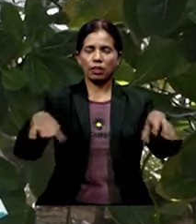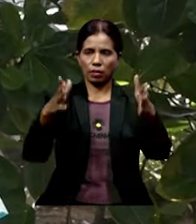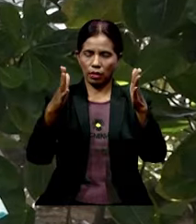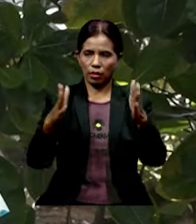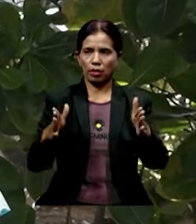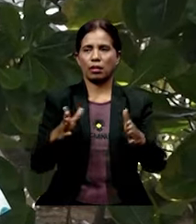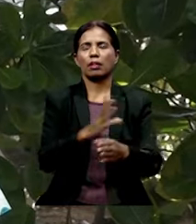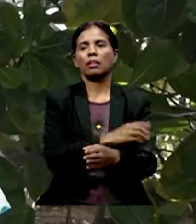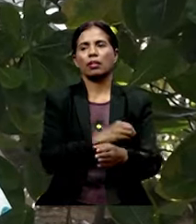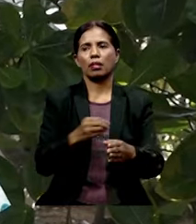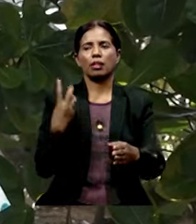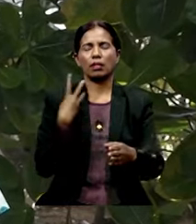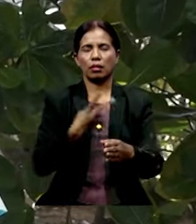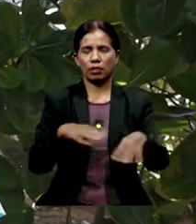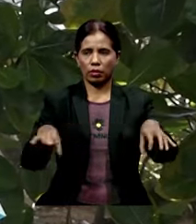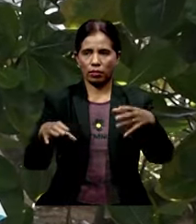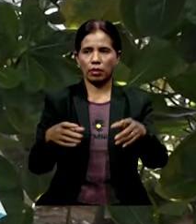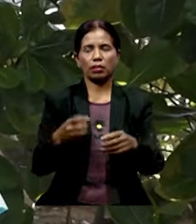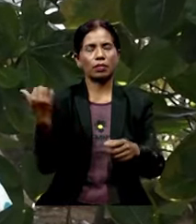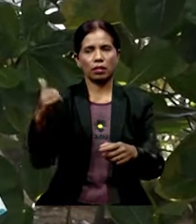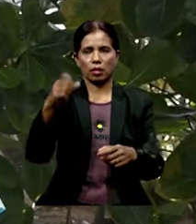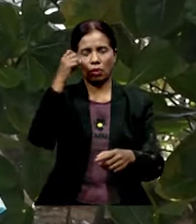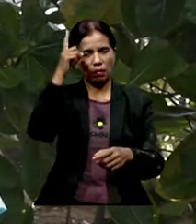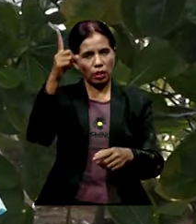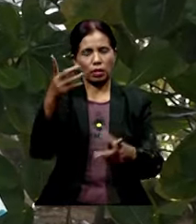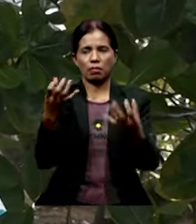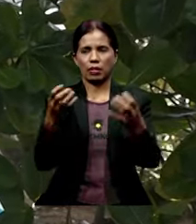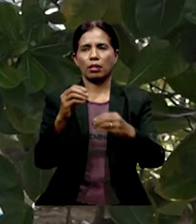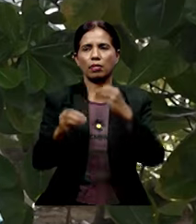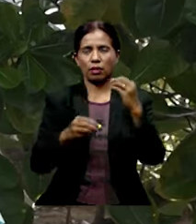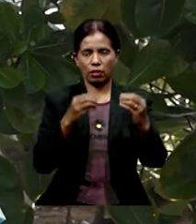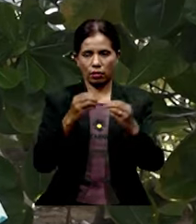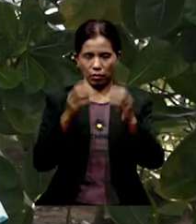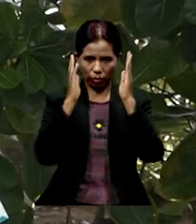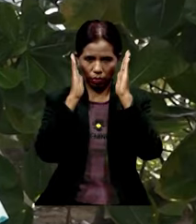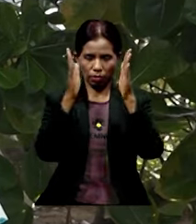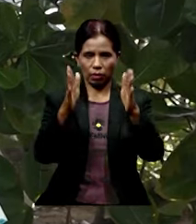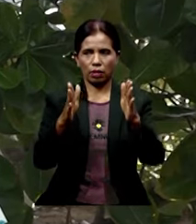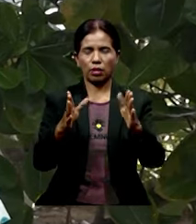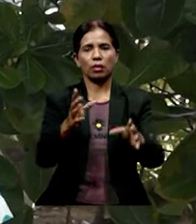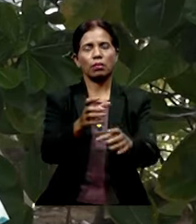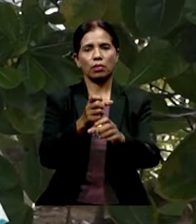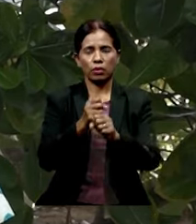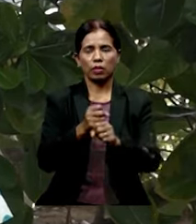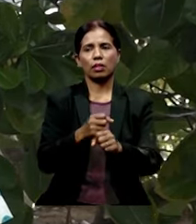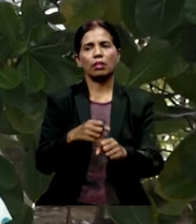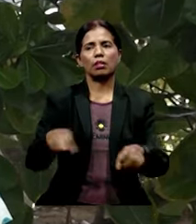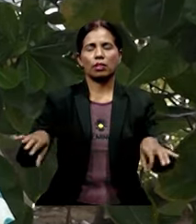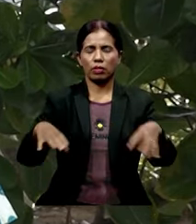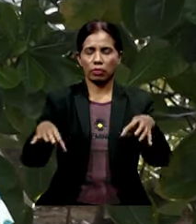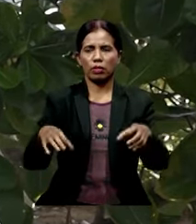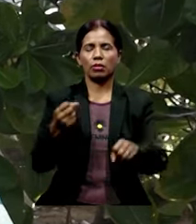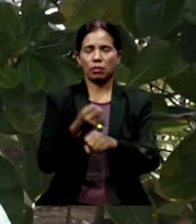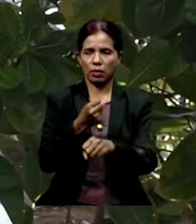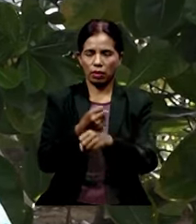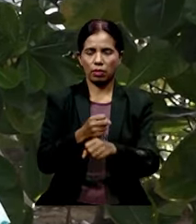pre-departure briefings so that workers understand more what to expect, and we're putting more money into compliance to make sure workers